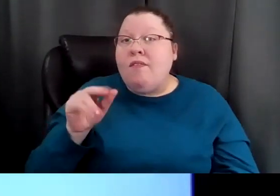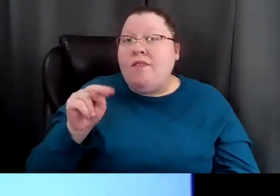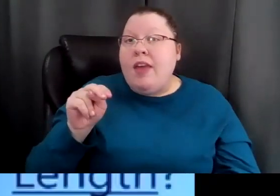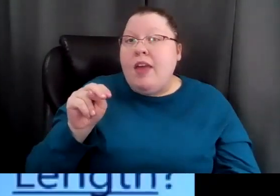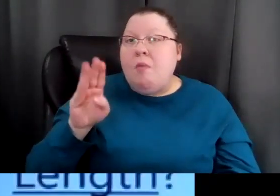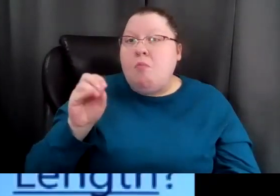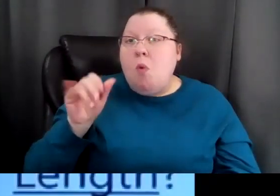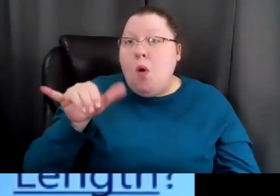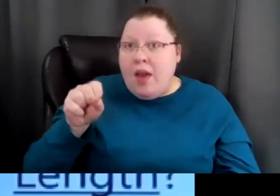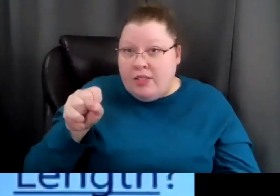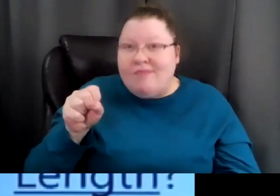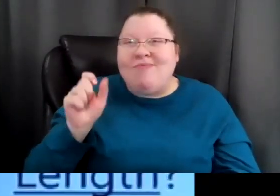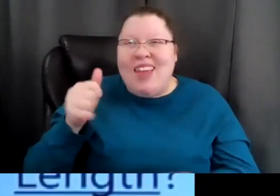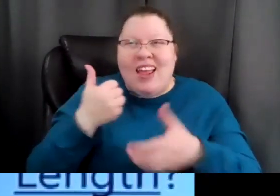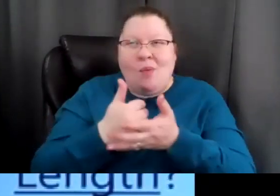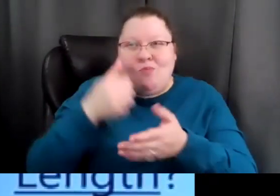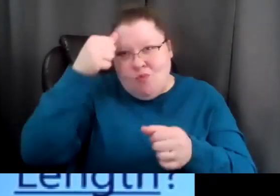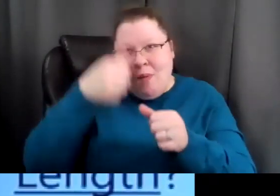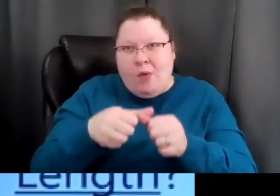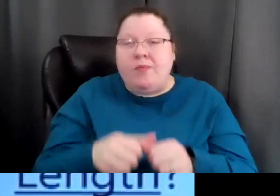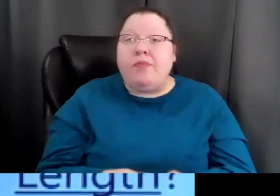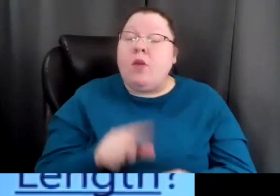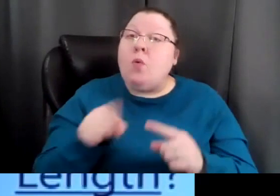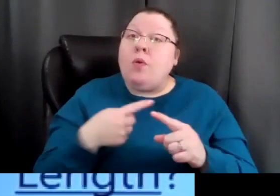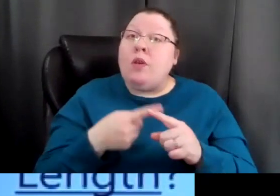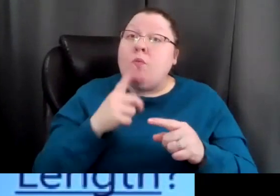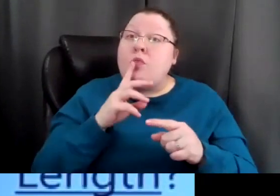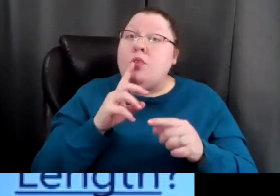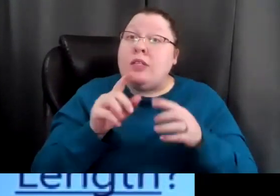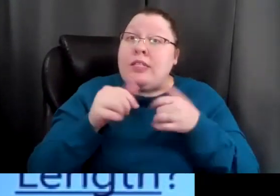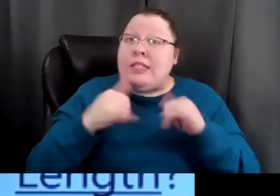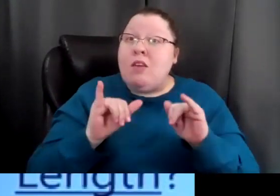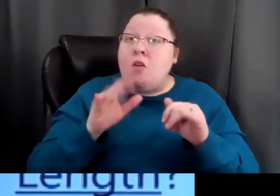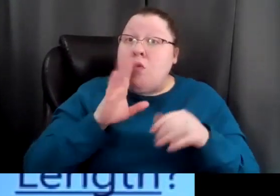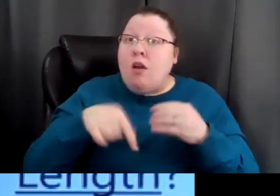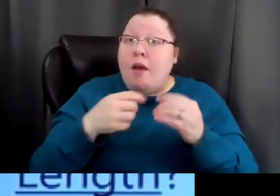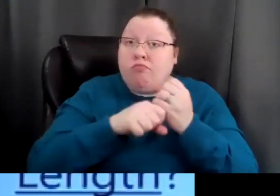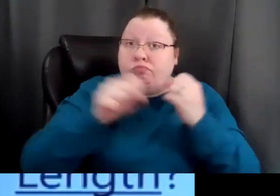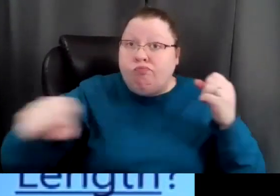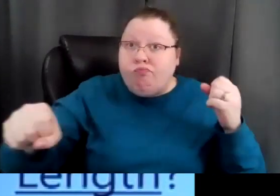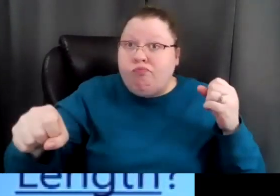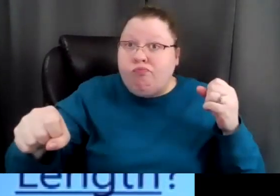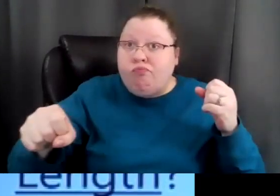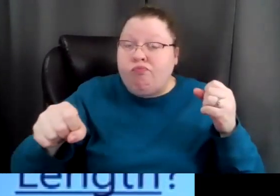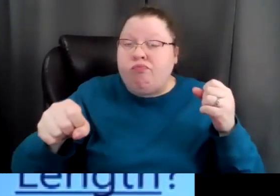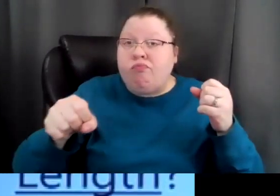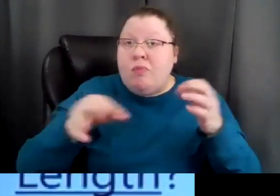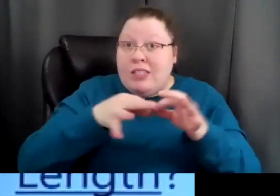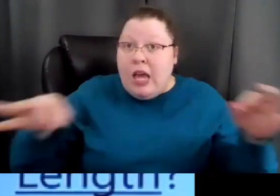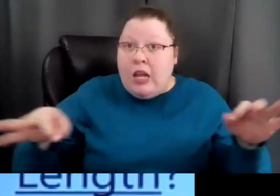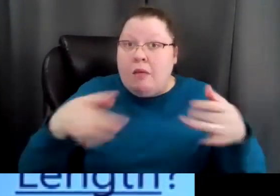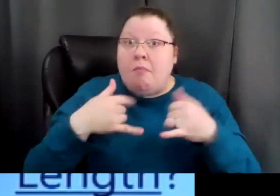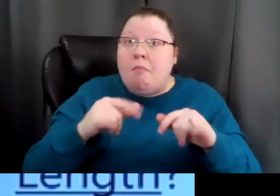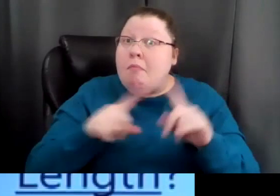want to alert you, though, why are we still talking about run-on sentences? You have heard about run-on sentences before, but we still